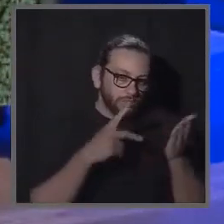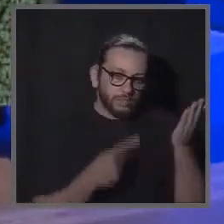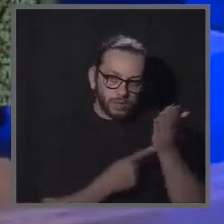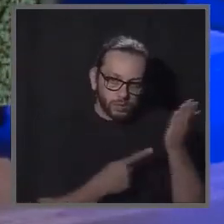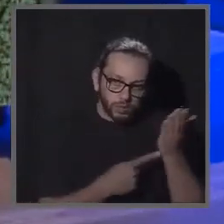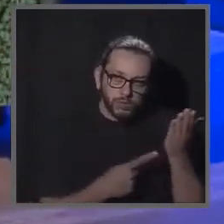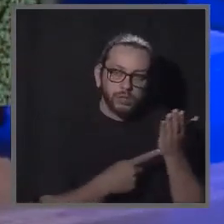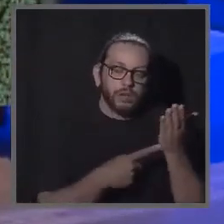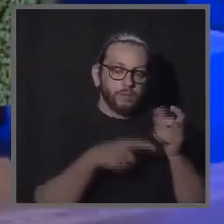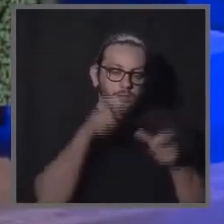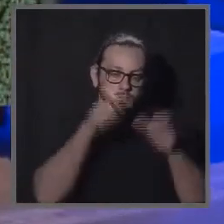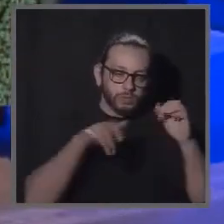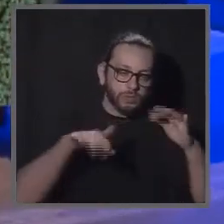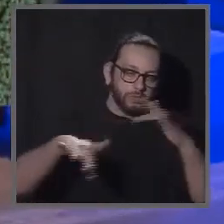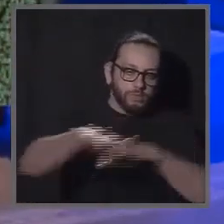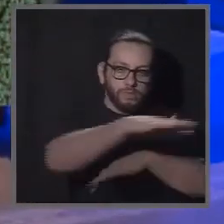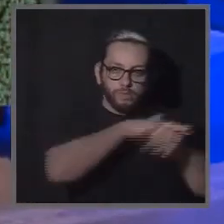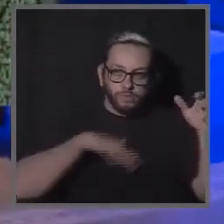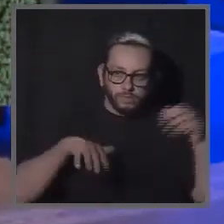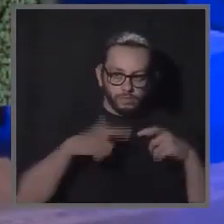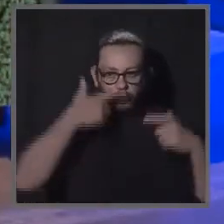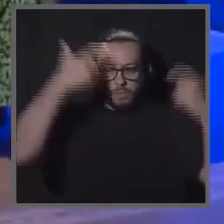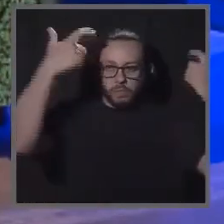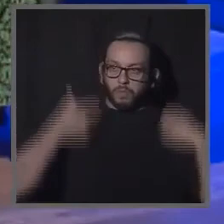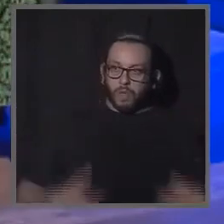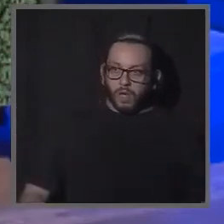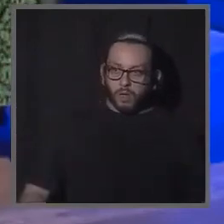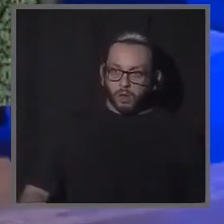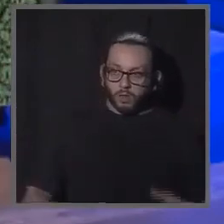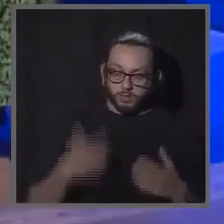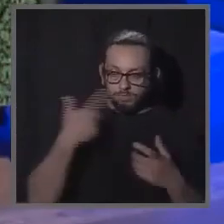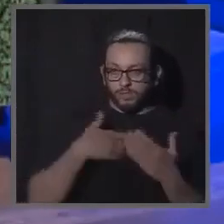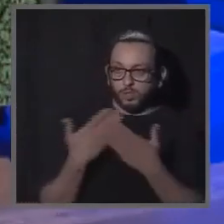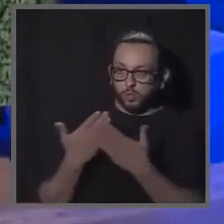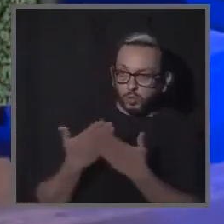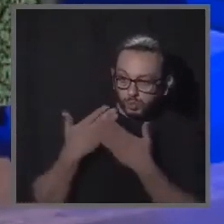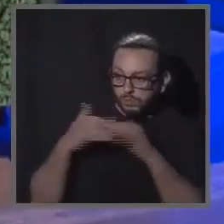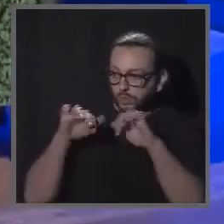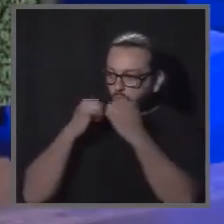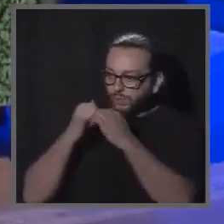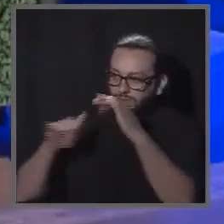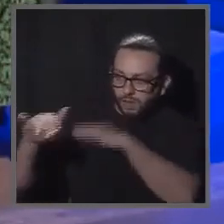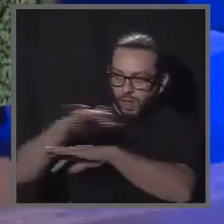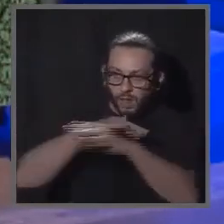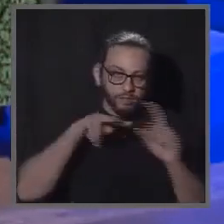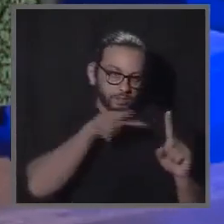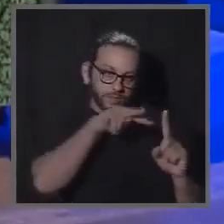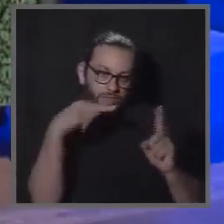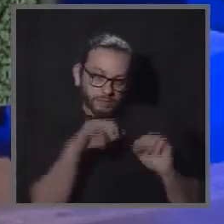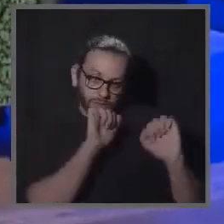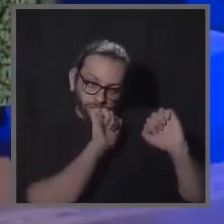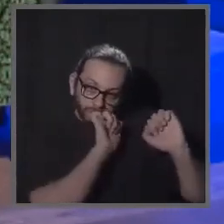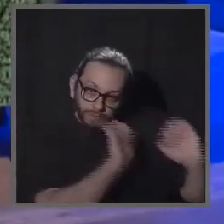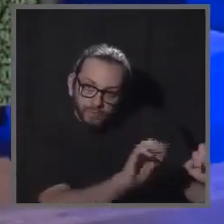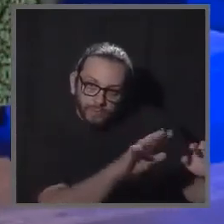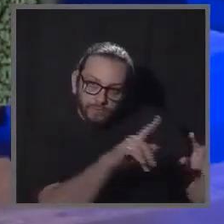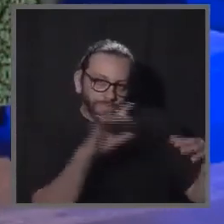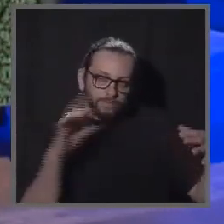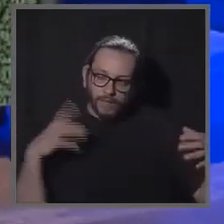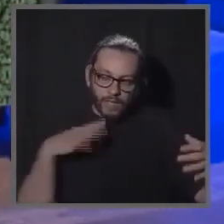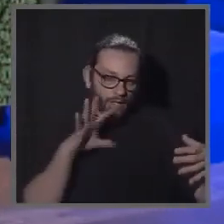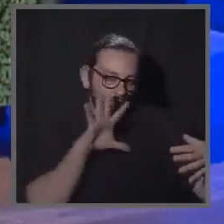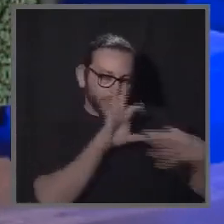anthropologists, the sociologists, the social technicians, and only very rarely there is a direct connection with